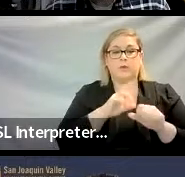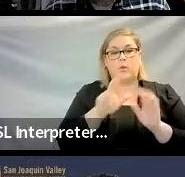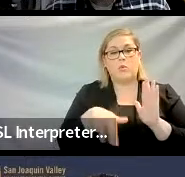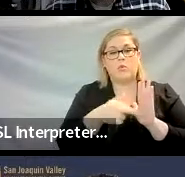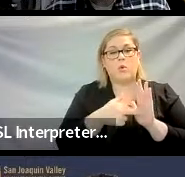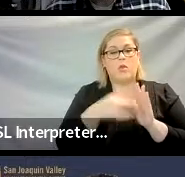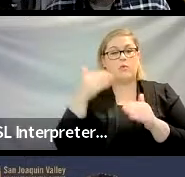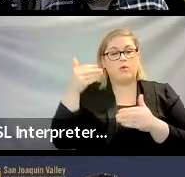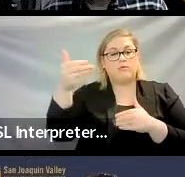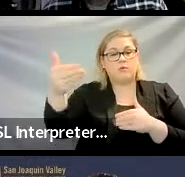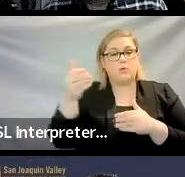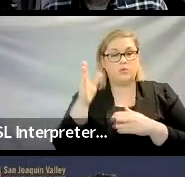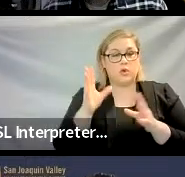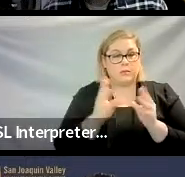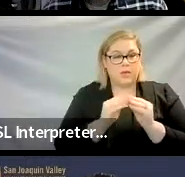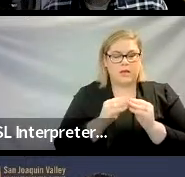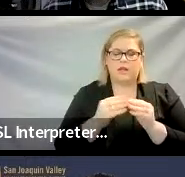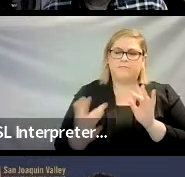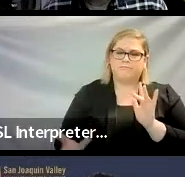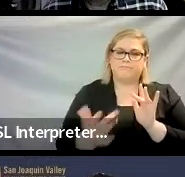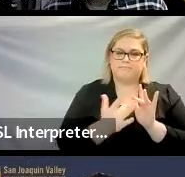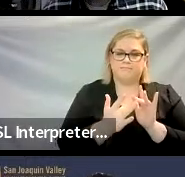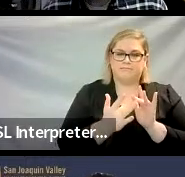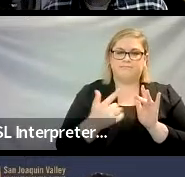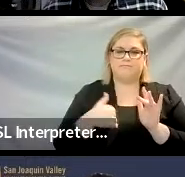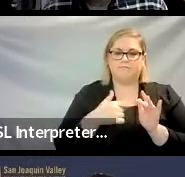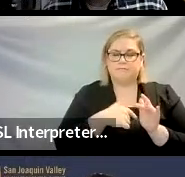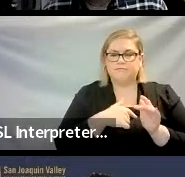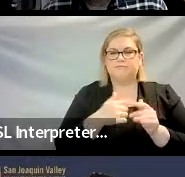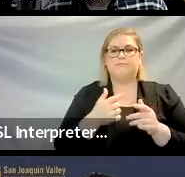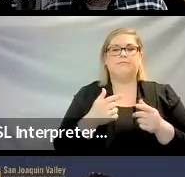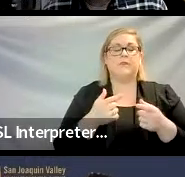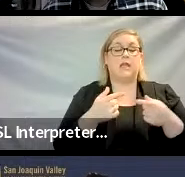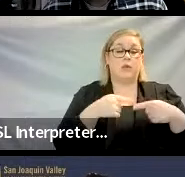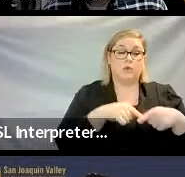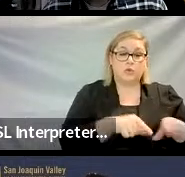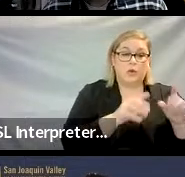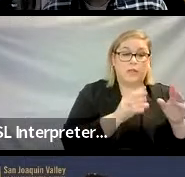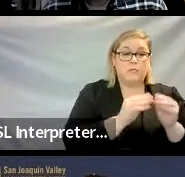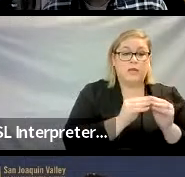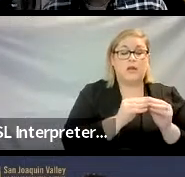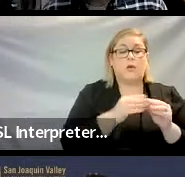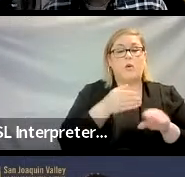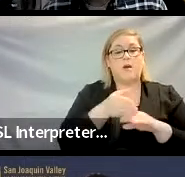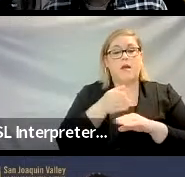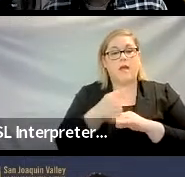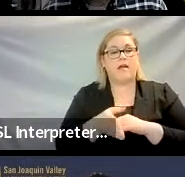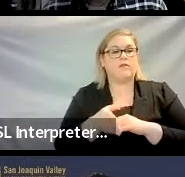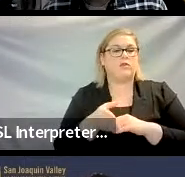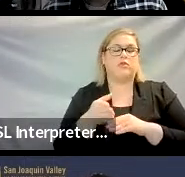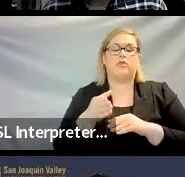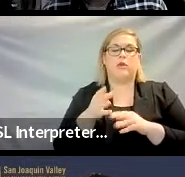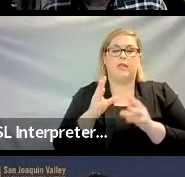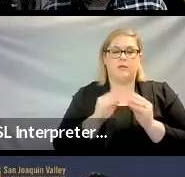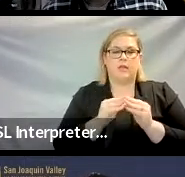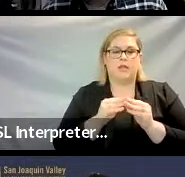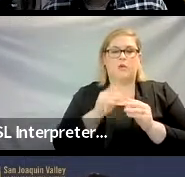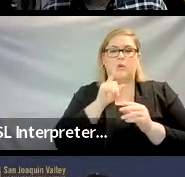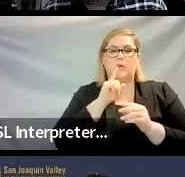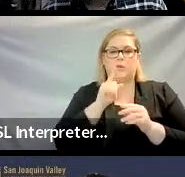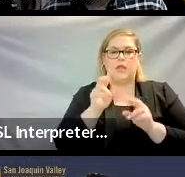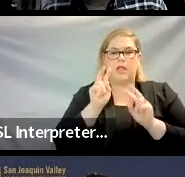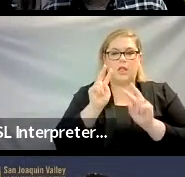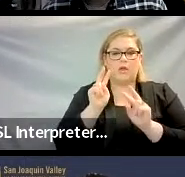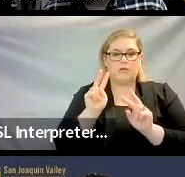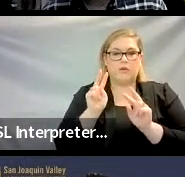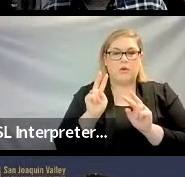meetings, please don't hesitate to reach out to us either during these meetings or at the agenda setting meetings. We really look forward